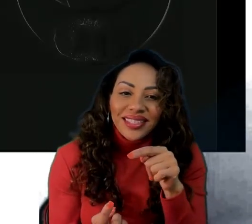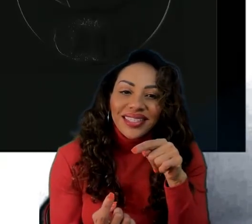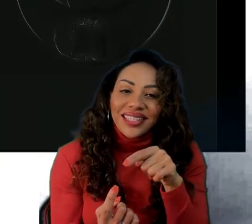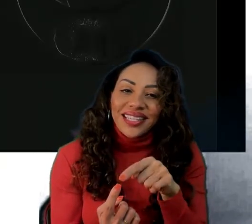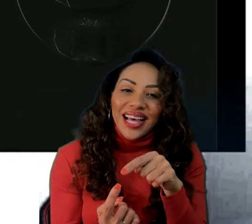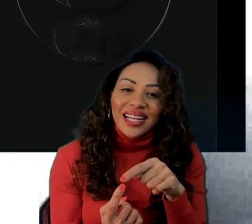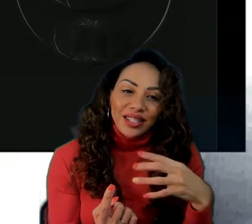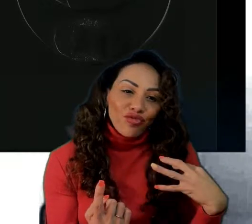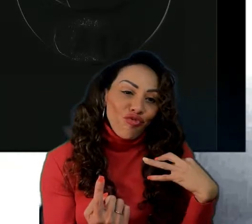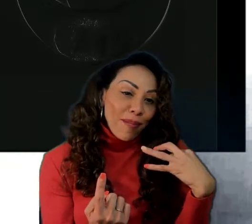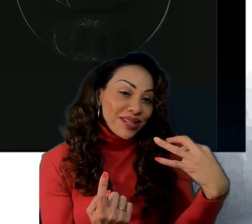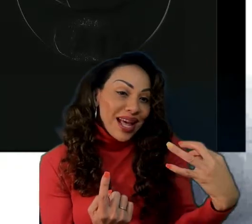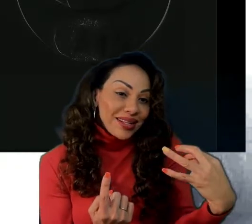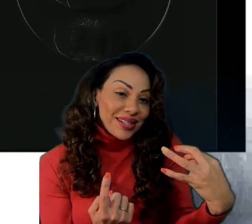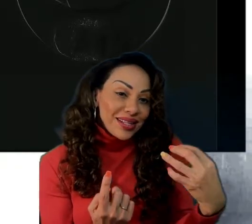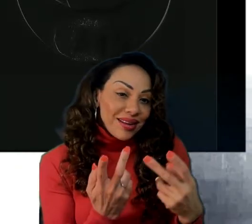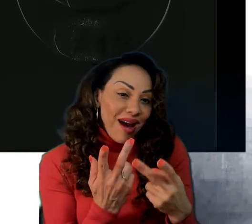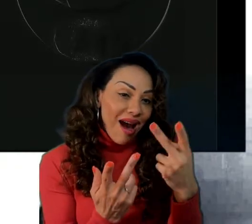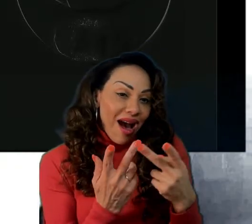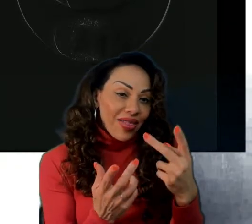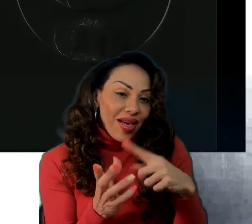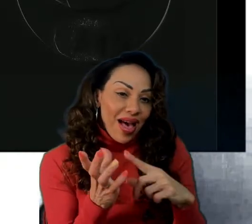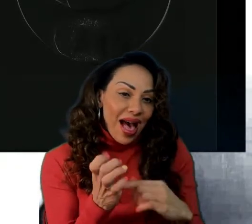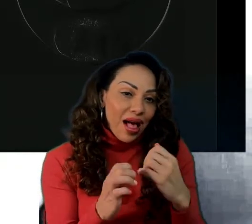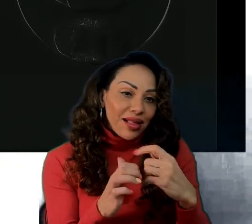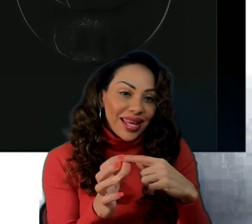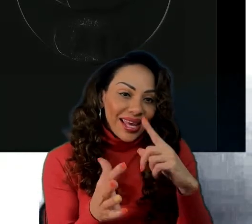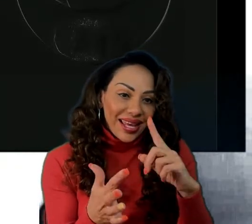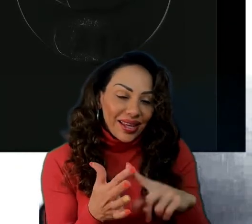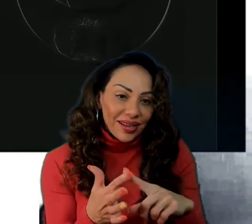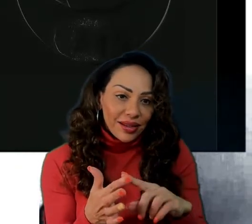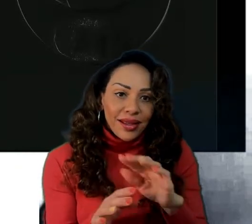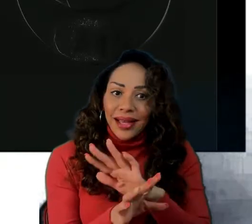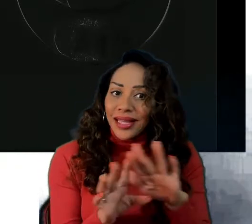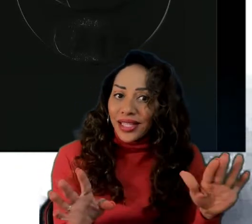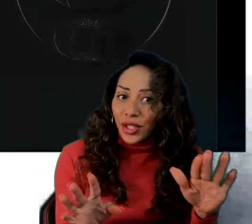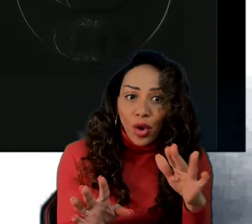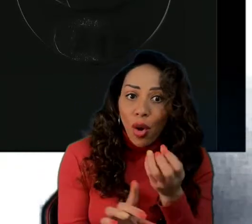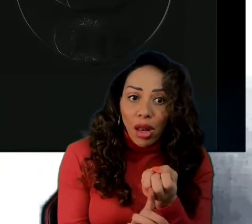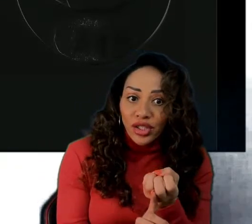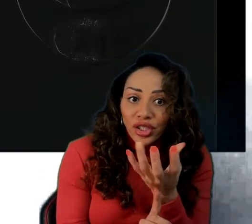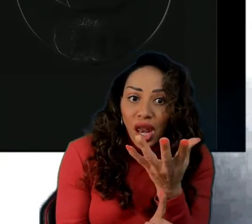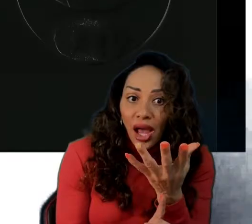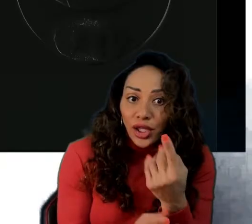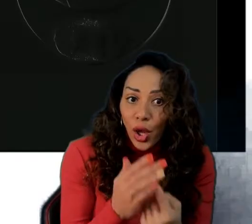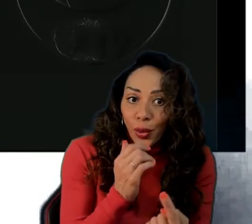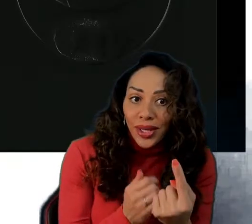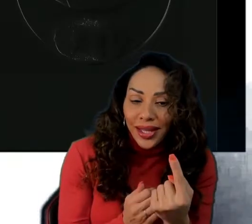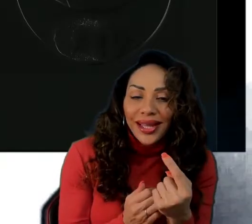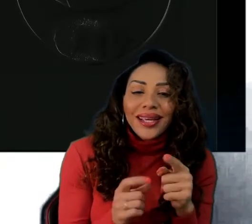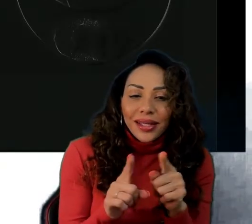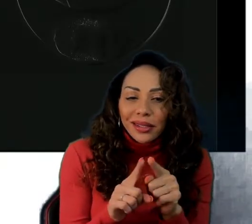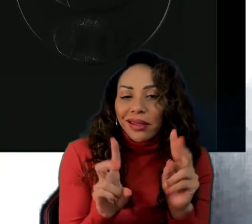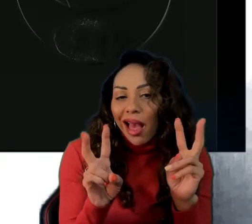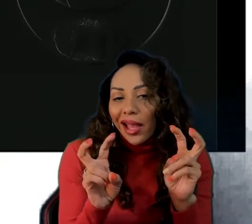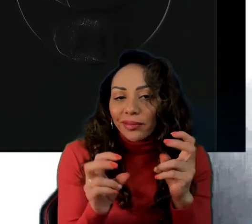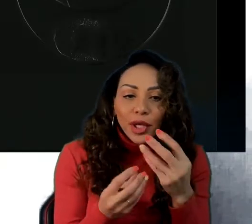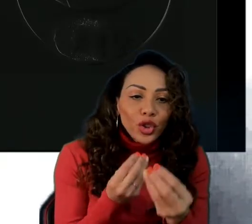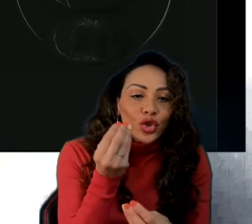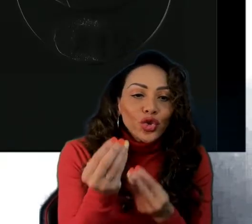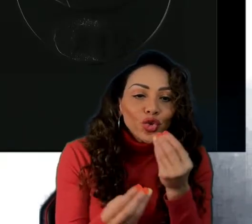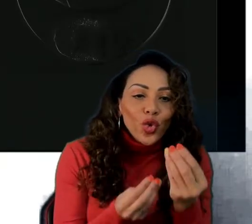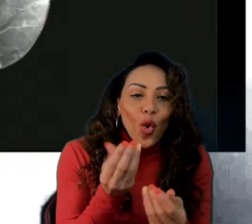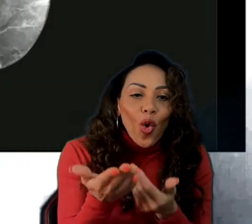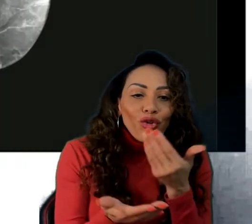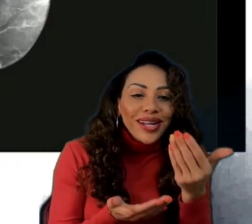realized that algae is more than a light source. It's a storyteller in its own right, and we really wanted to make algae the center of the